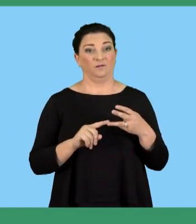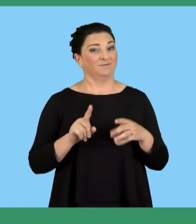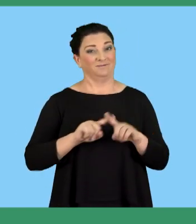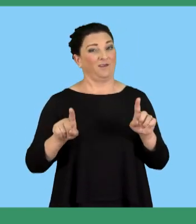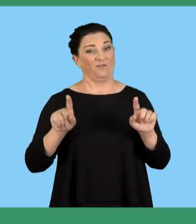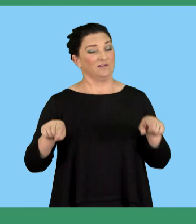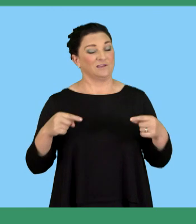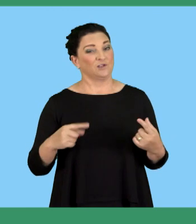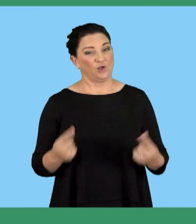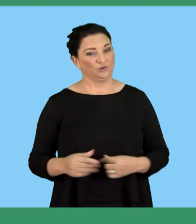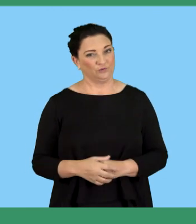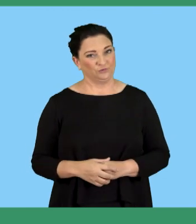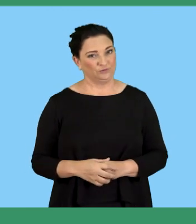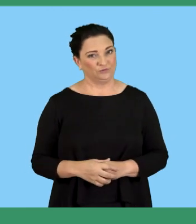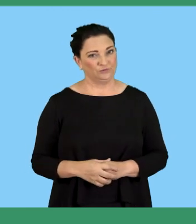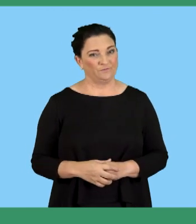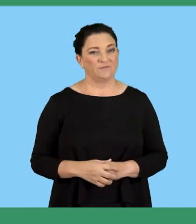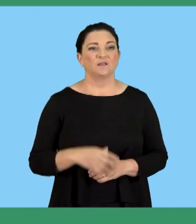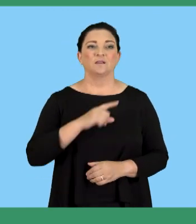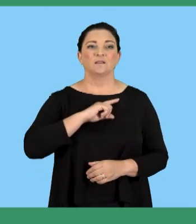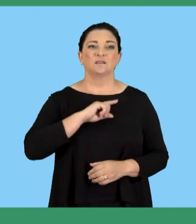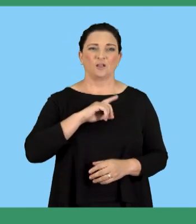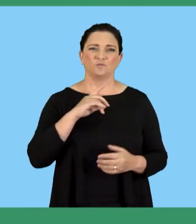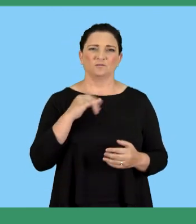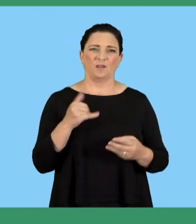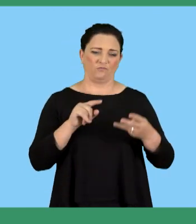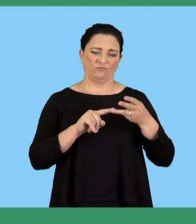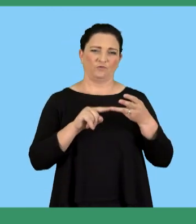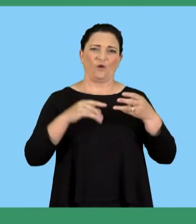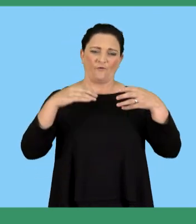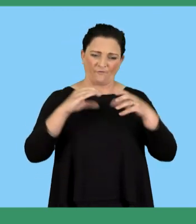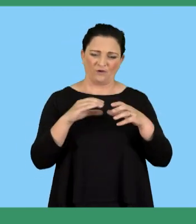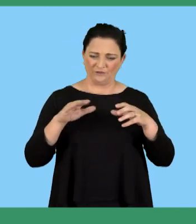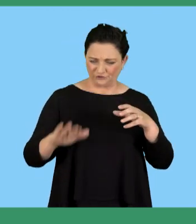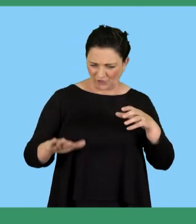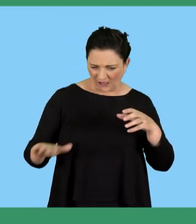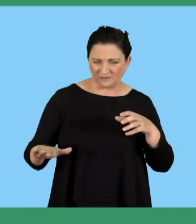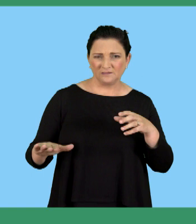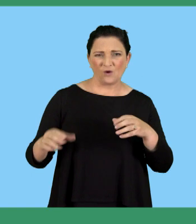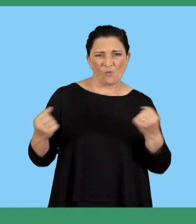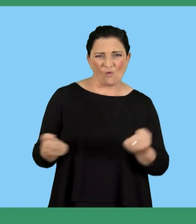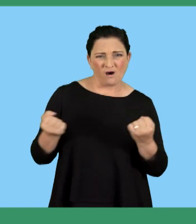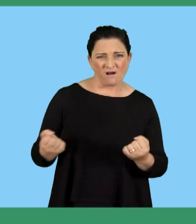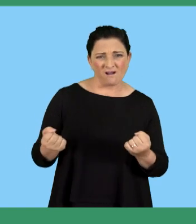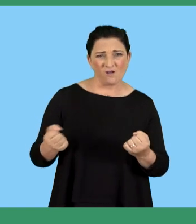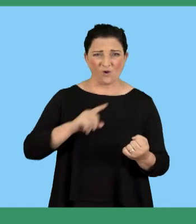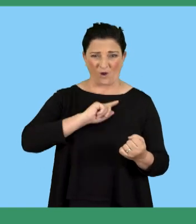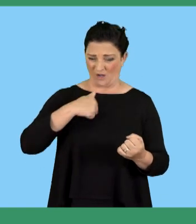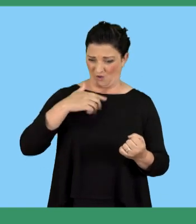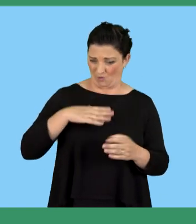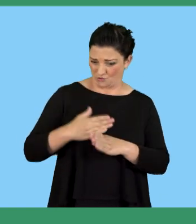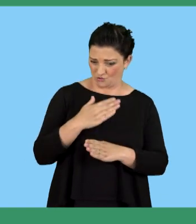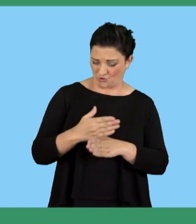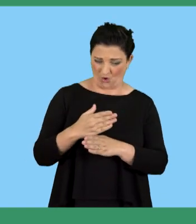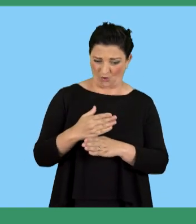be unethical. So the answer there is supposed to be the idea that when the business is using child labor to improve